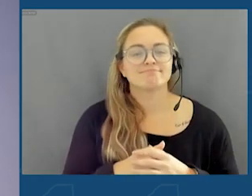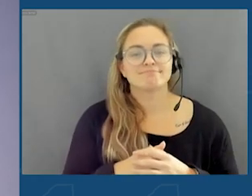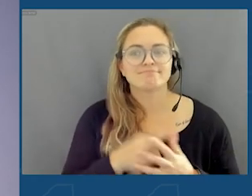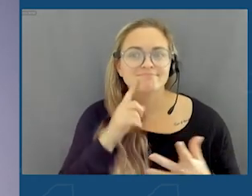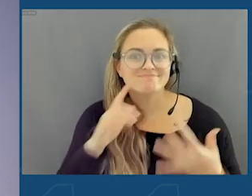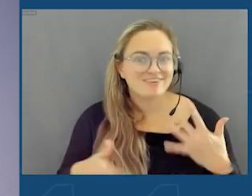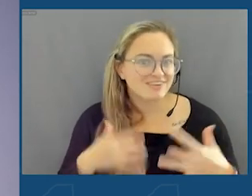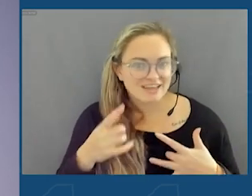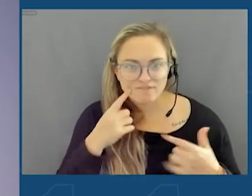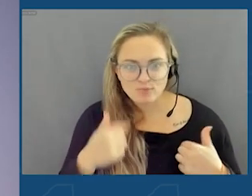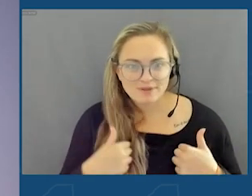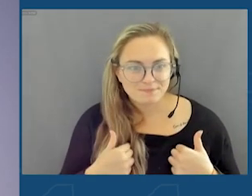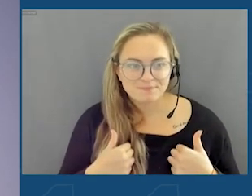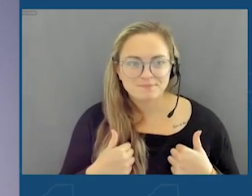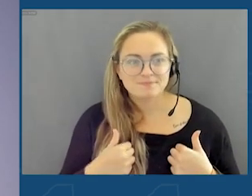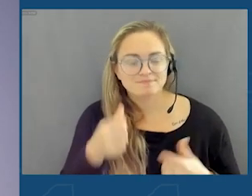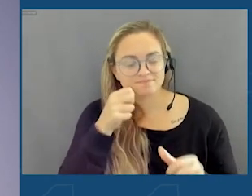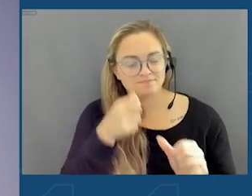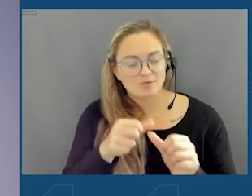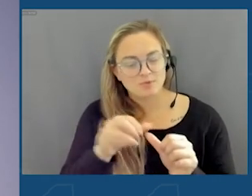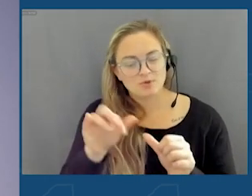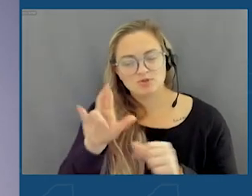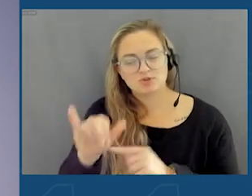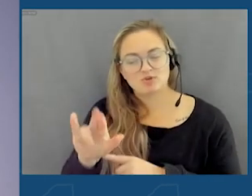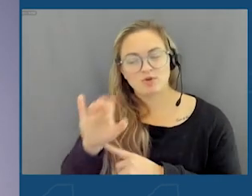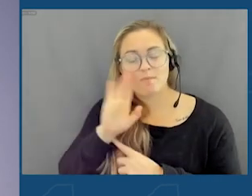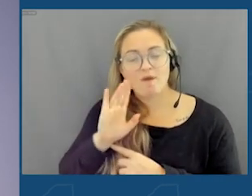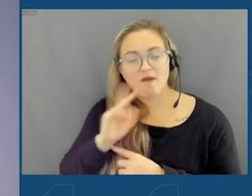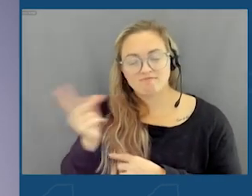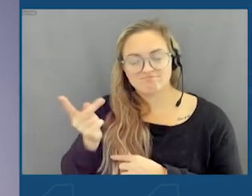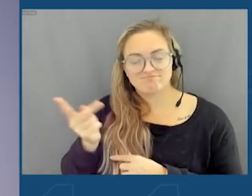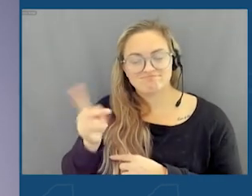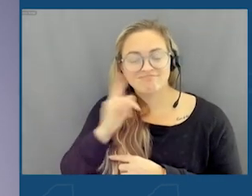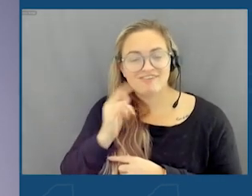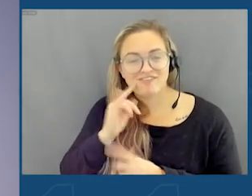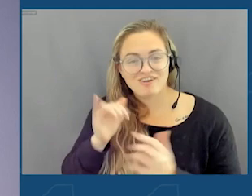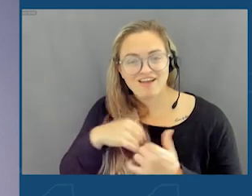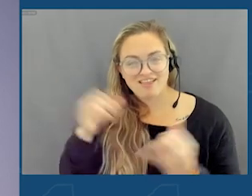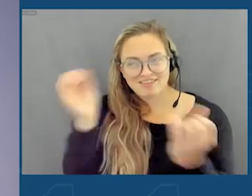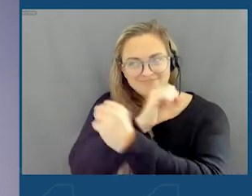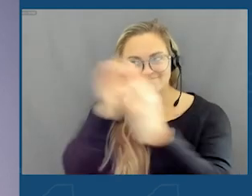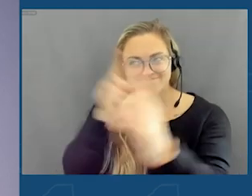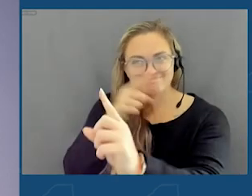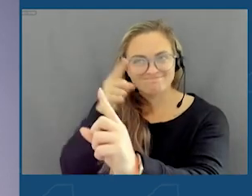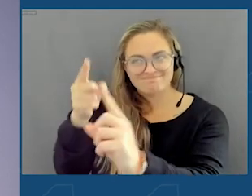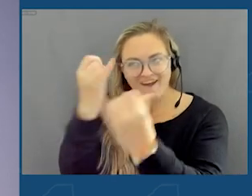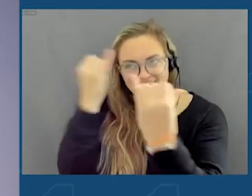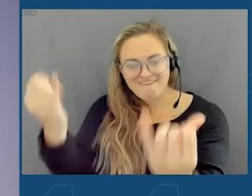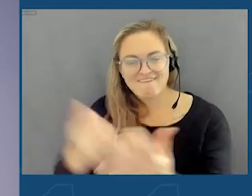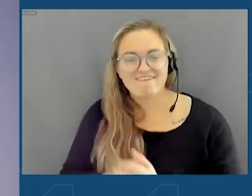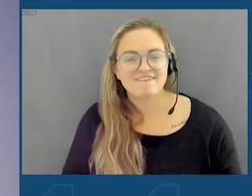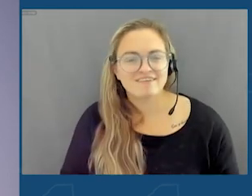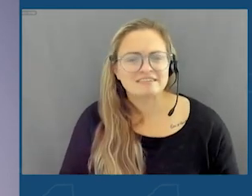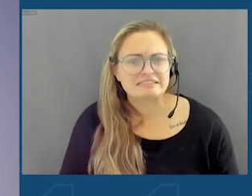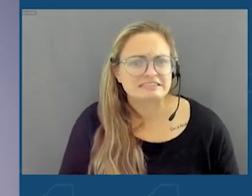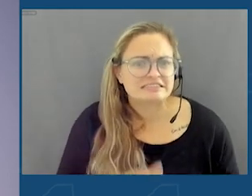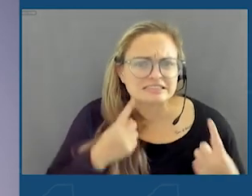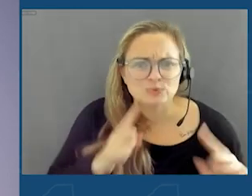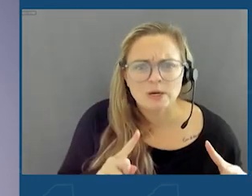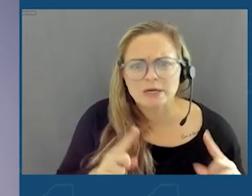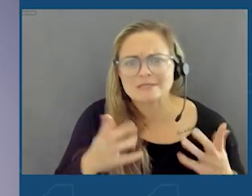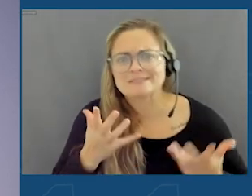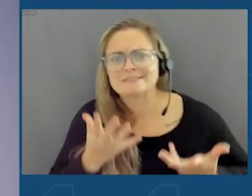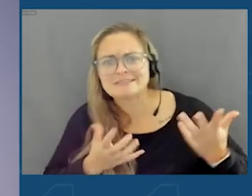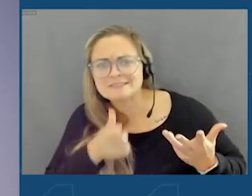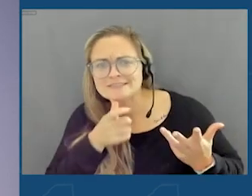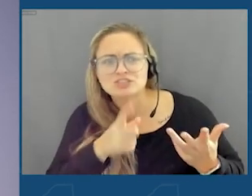to me. I remember when Jerry Brown and I of California had this idea, and he says, I don't know if this is going to work. And I said, the day will come where we're going